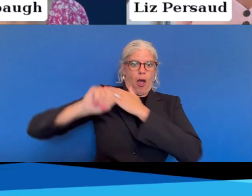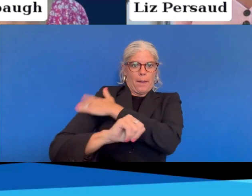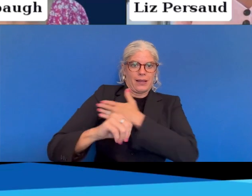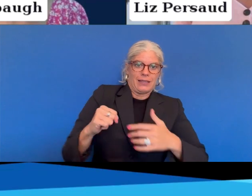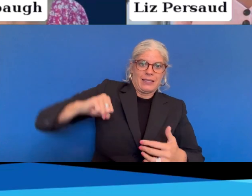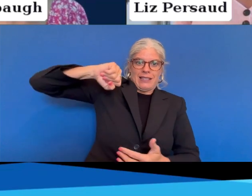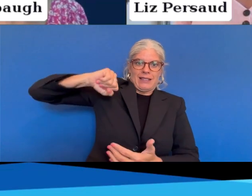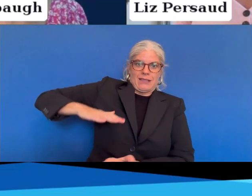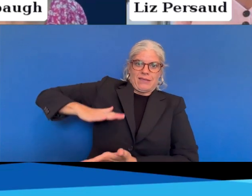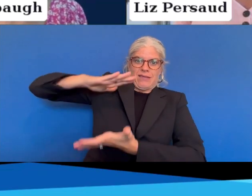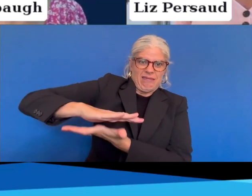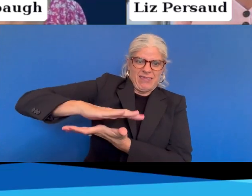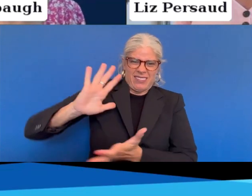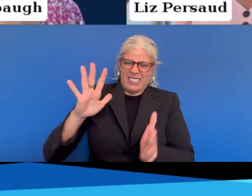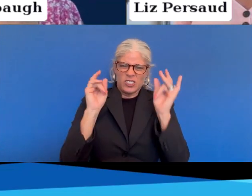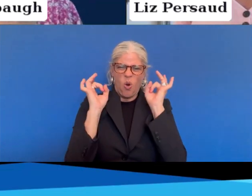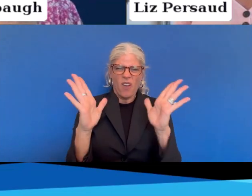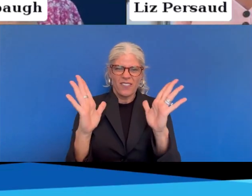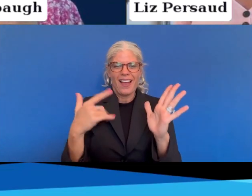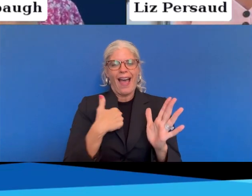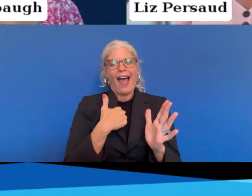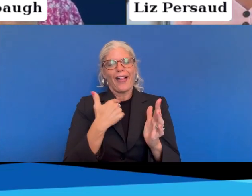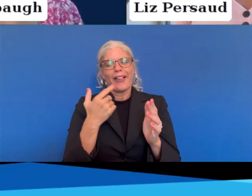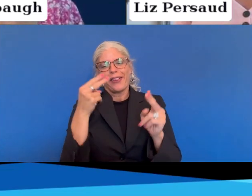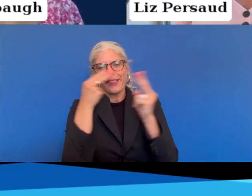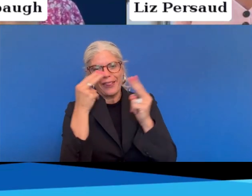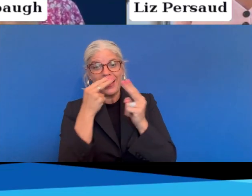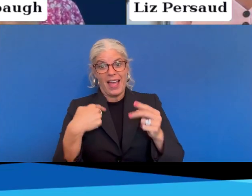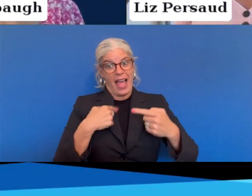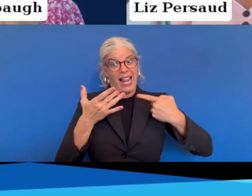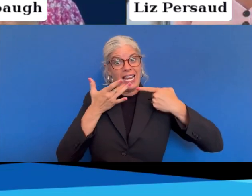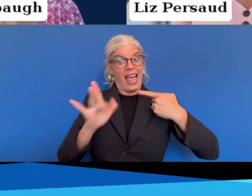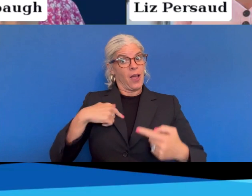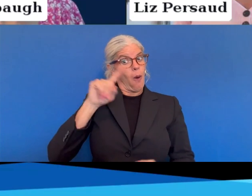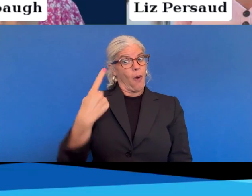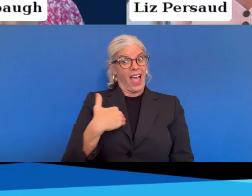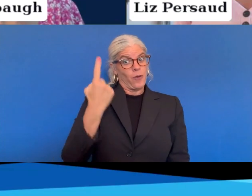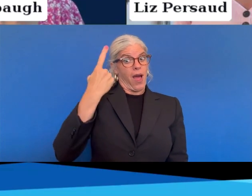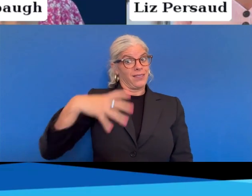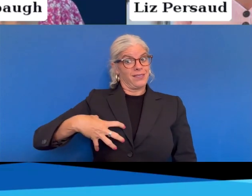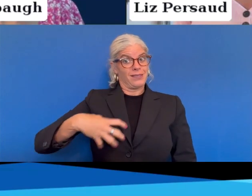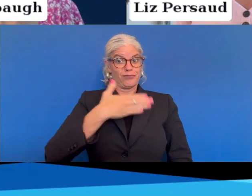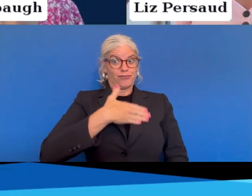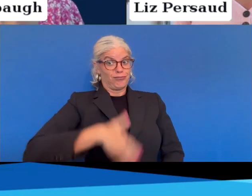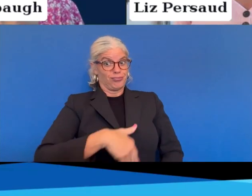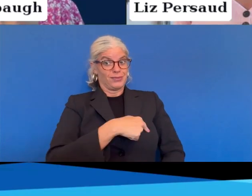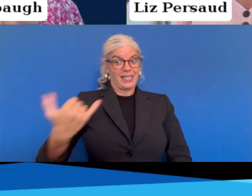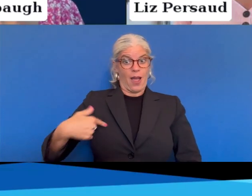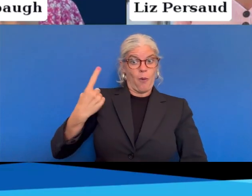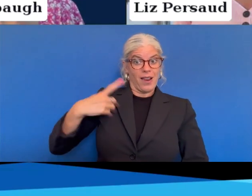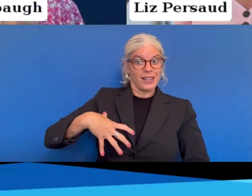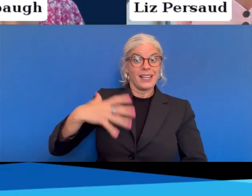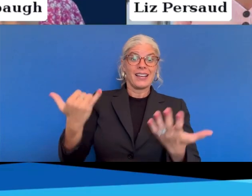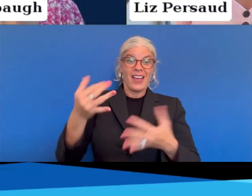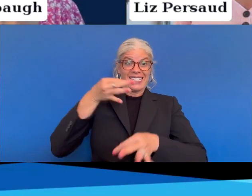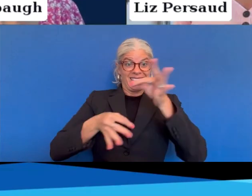the USA, and it comes to you like a dental, he's come to you, so you don't have